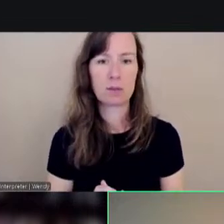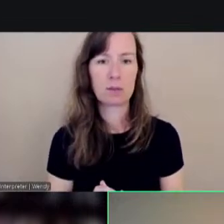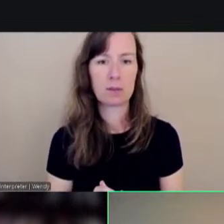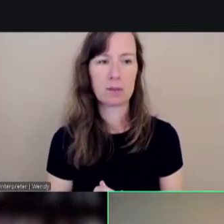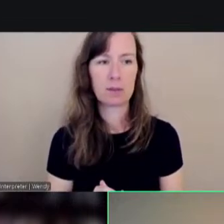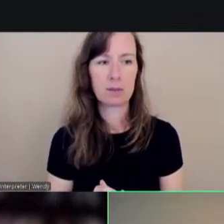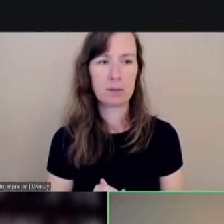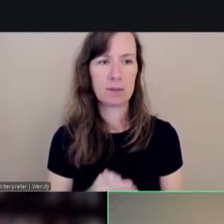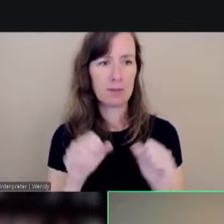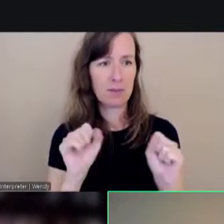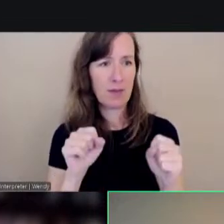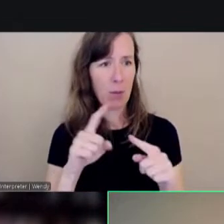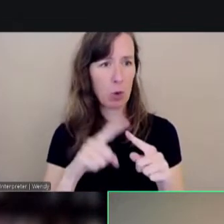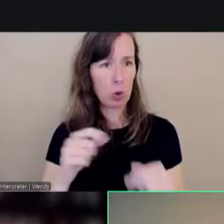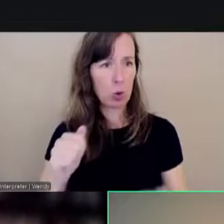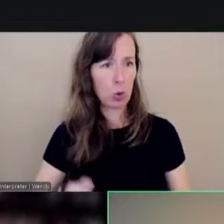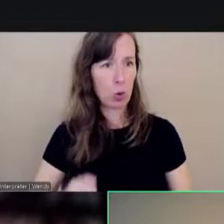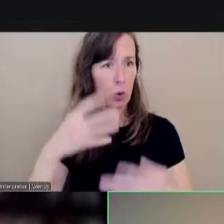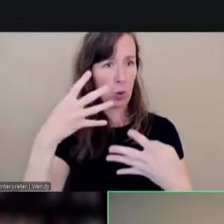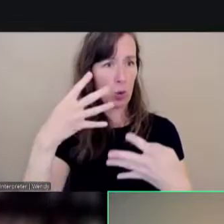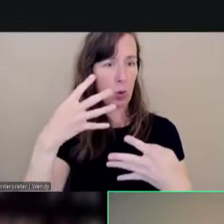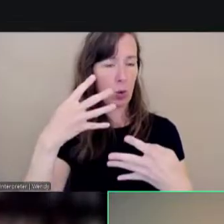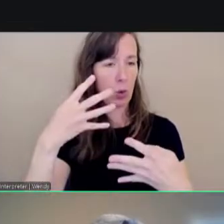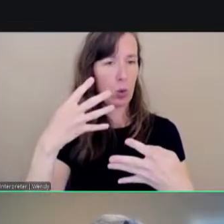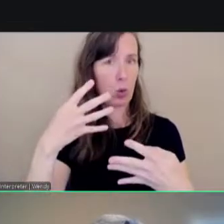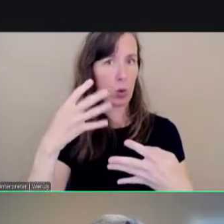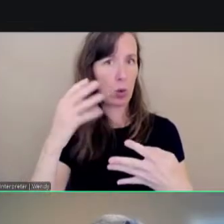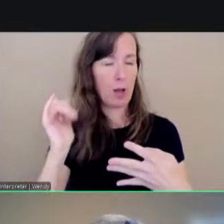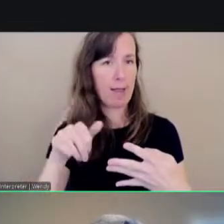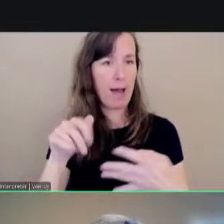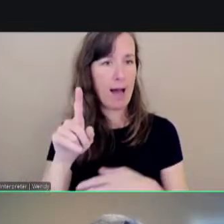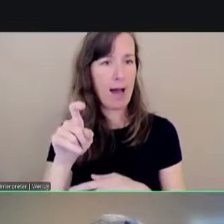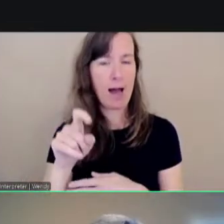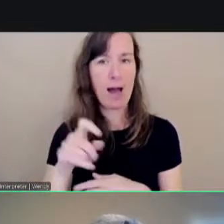Be able to get that up and running?